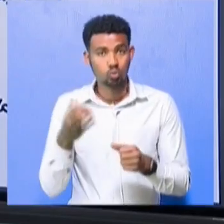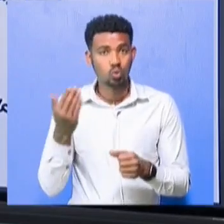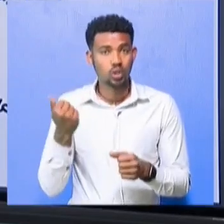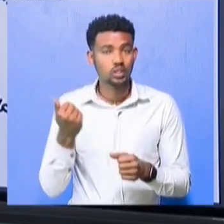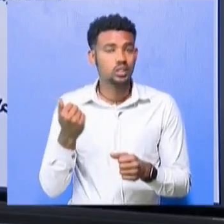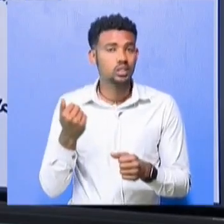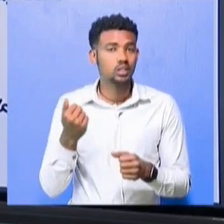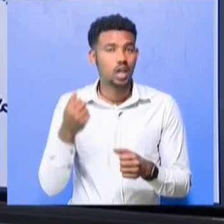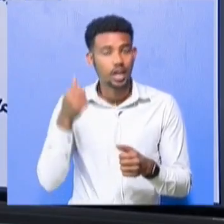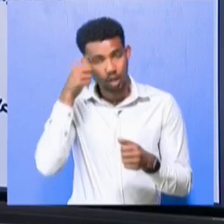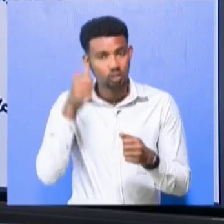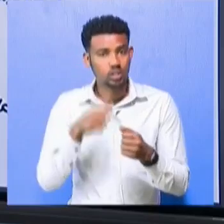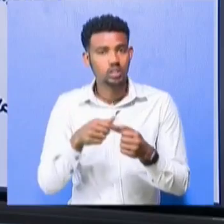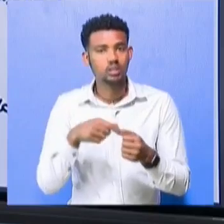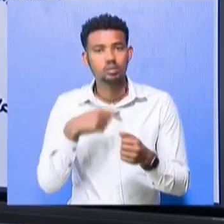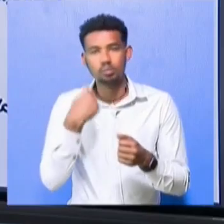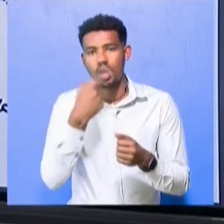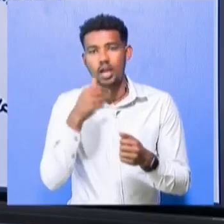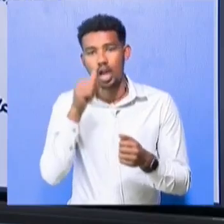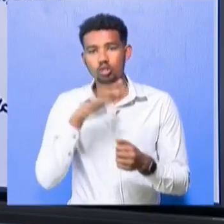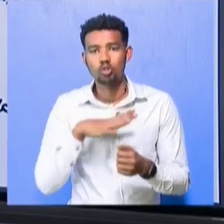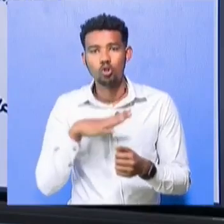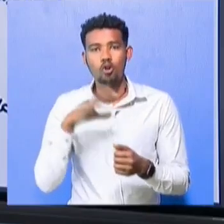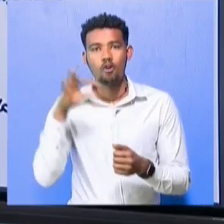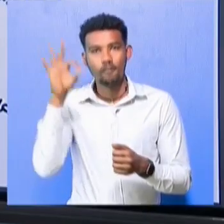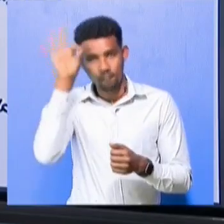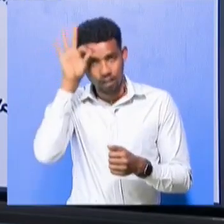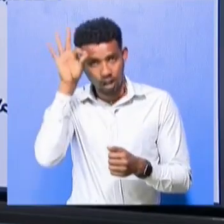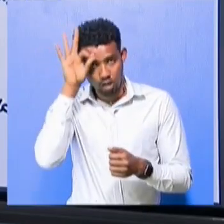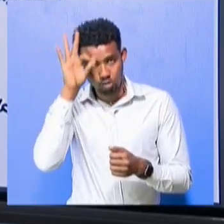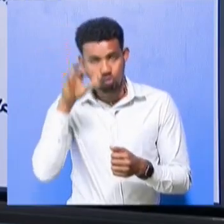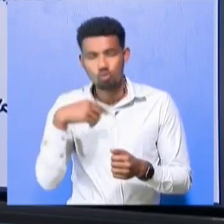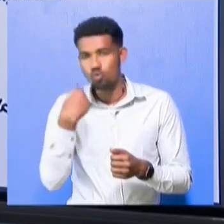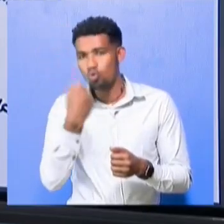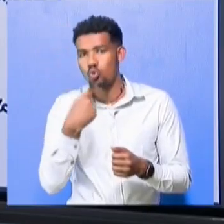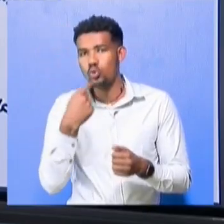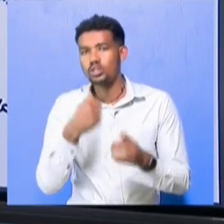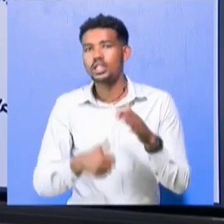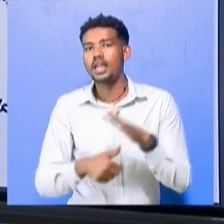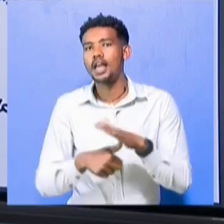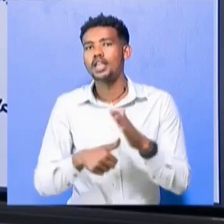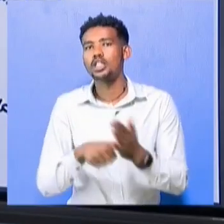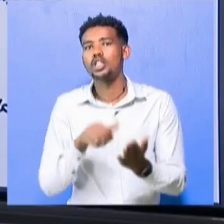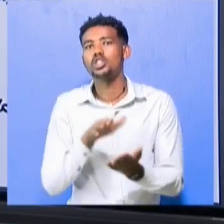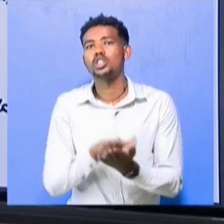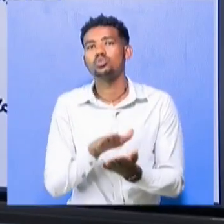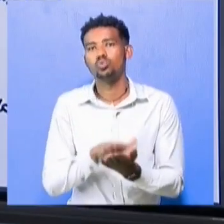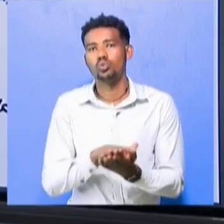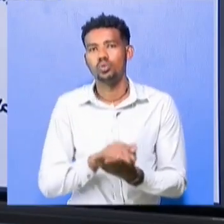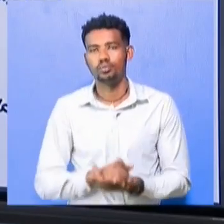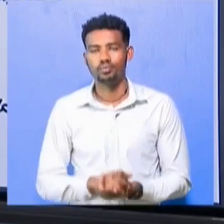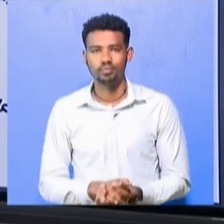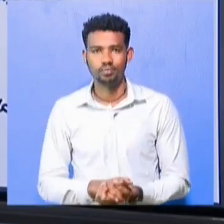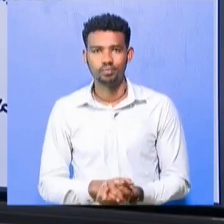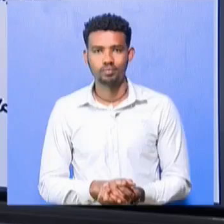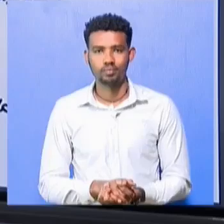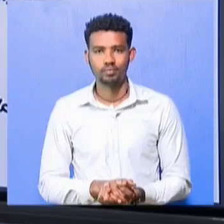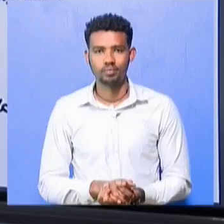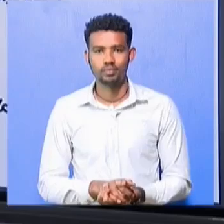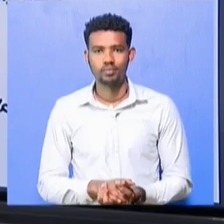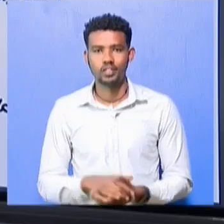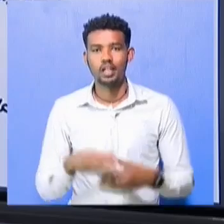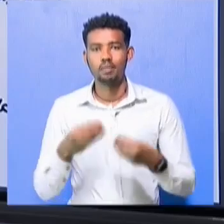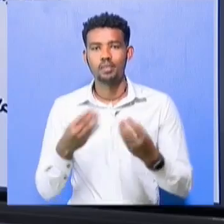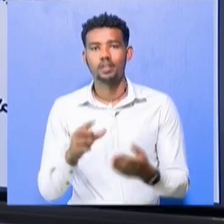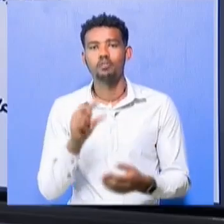announced by Ato Fikadu, who is the director of the school. Yeah, let me give